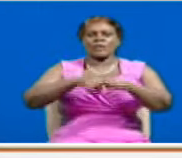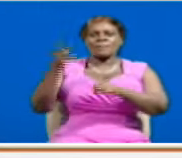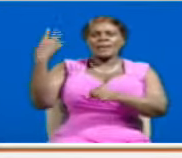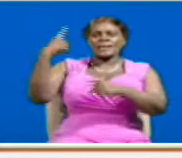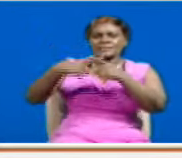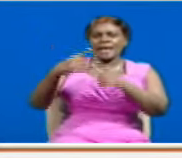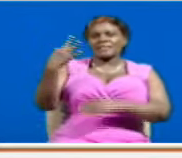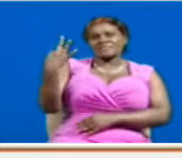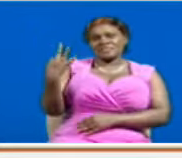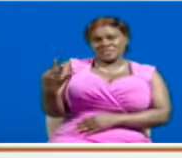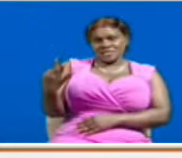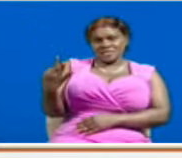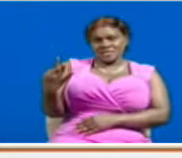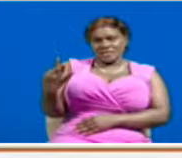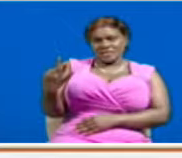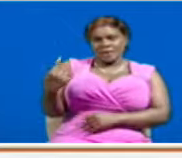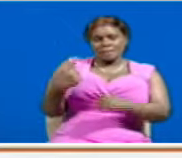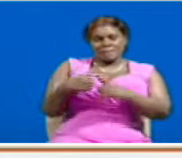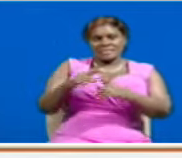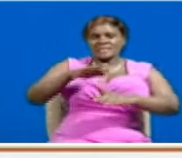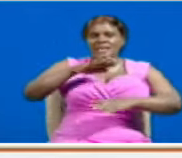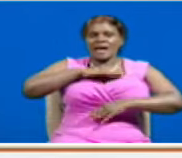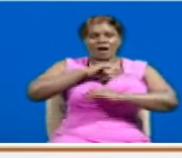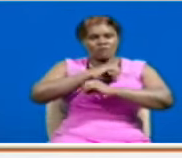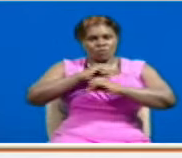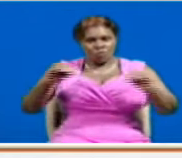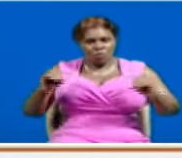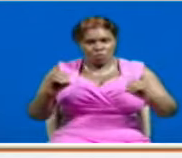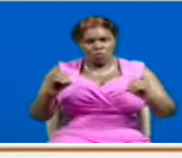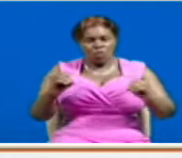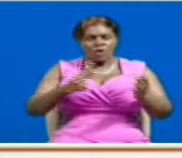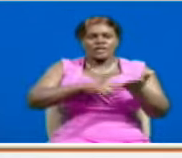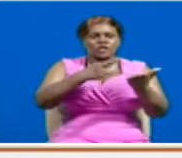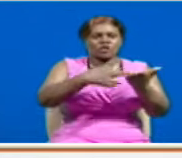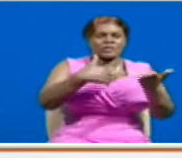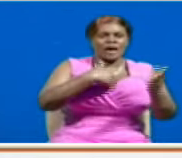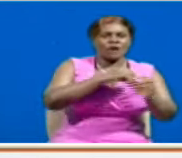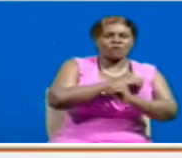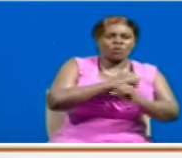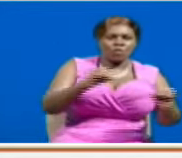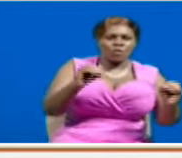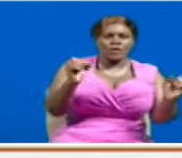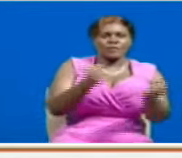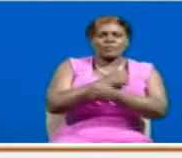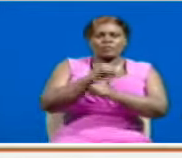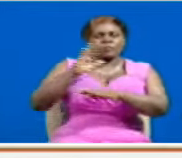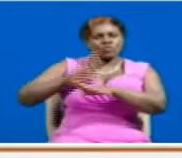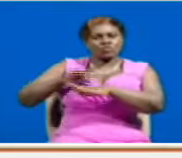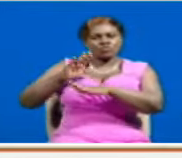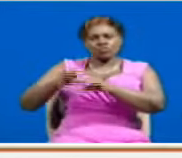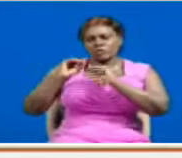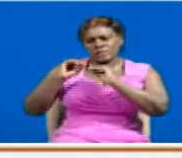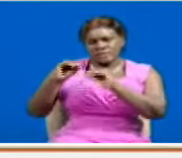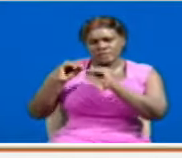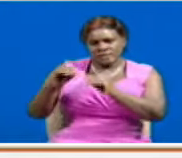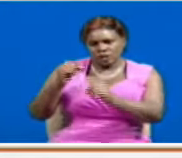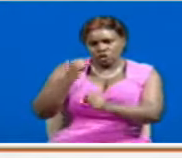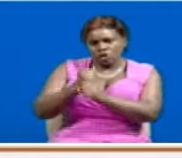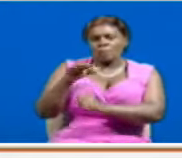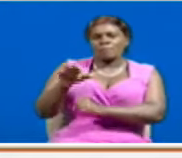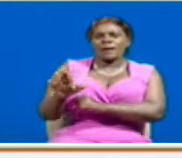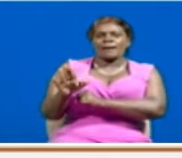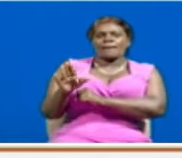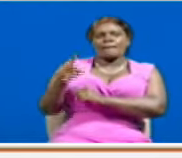last year the teachers were already greatly understaffed, they were under-resourced, and they could not effectively discharge their duties as